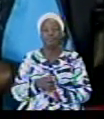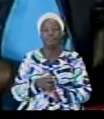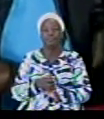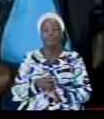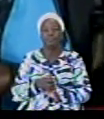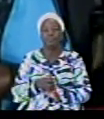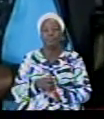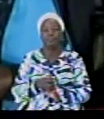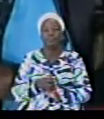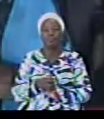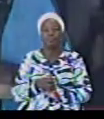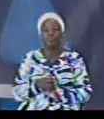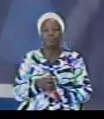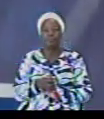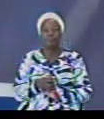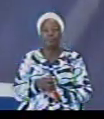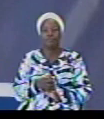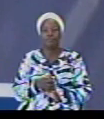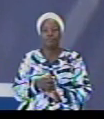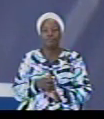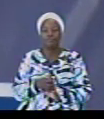You must not miss it.